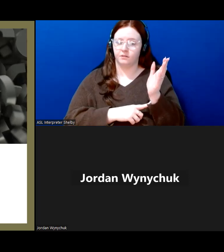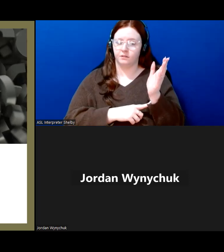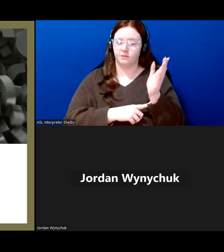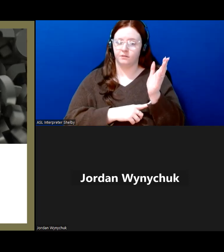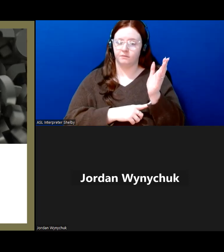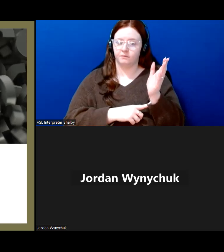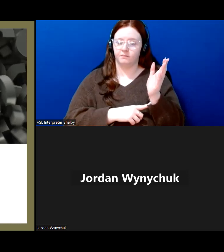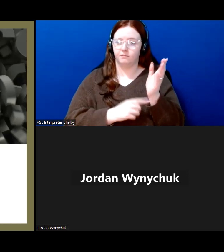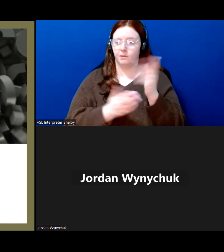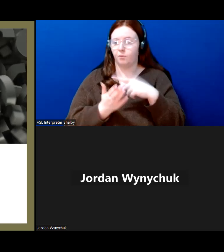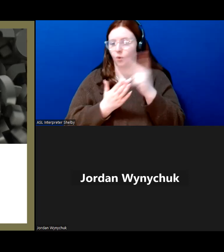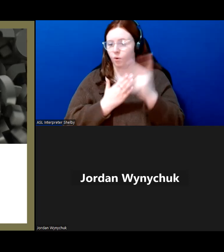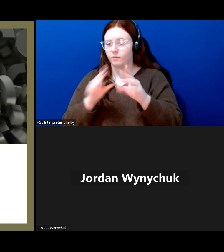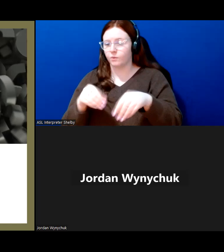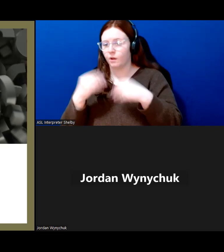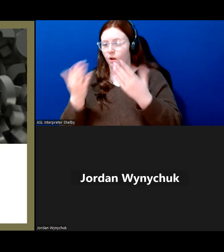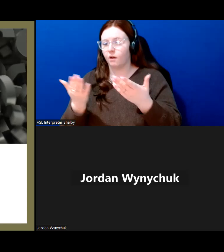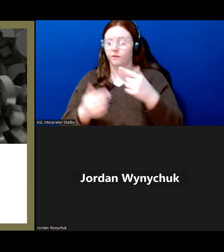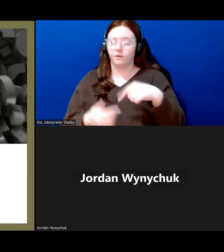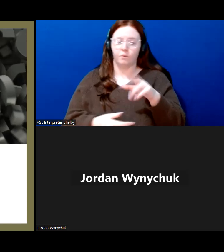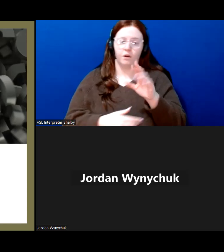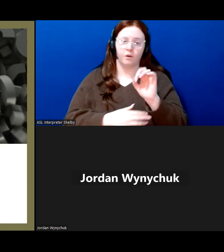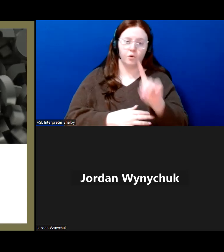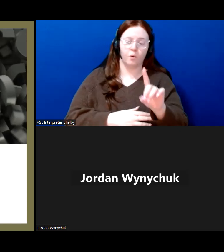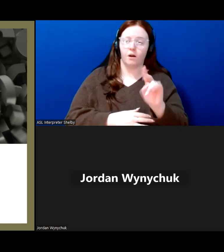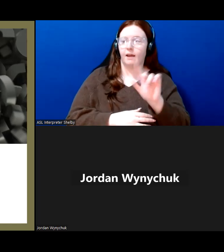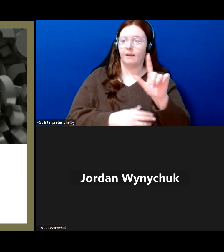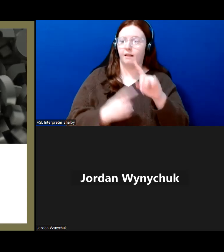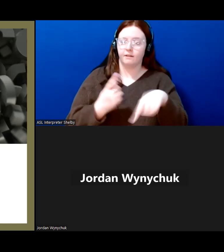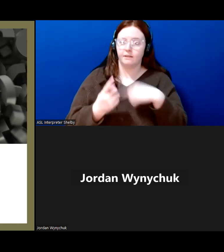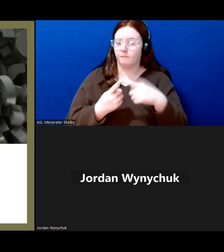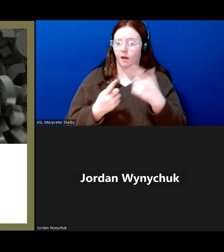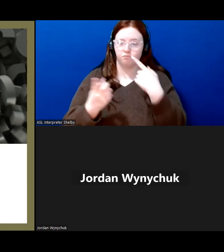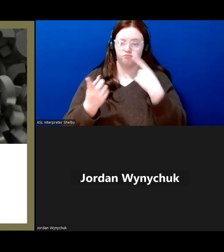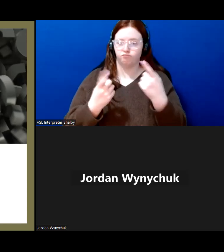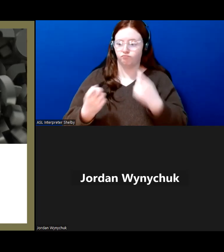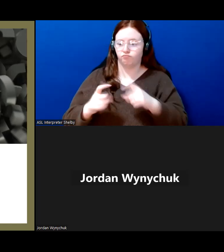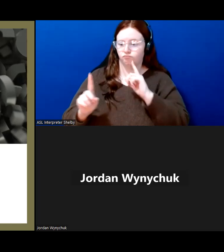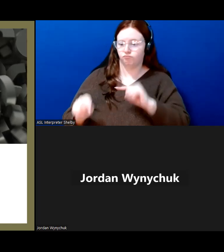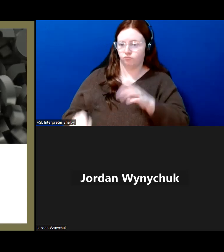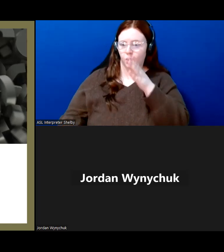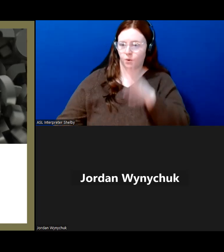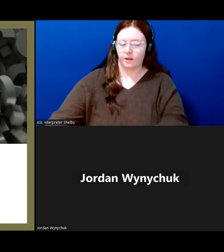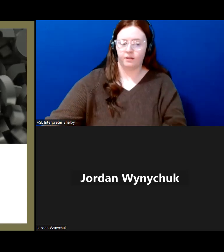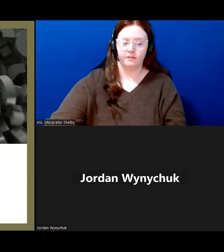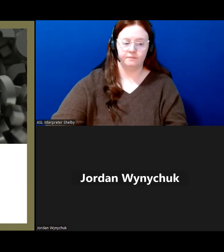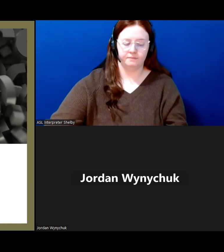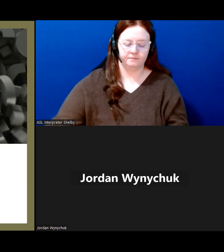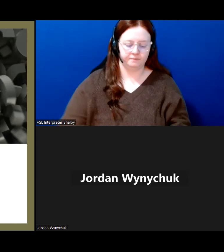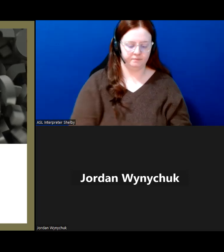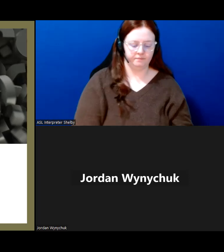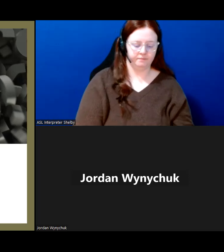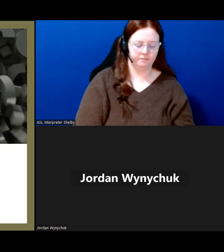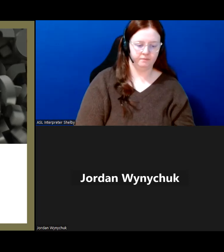we offer, what Quadrangle NL is all about, I certainly have time to answer any. And likewise,